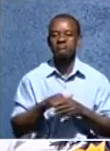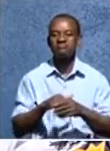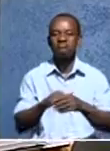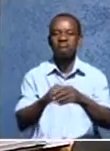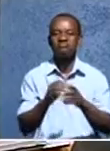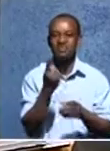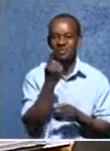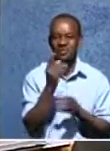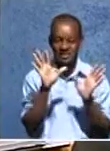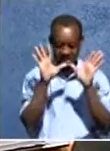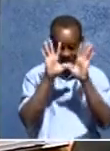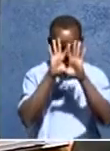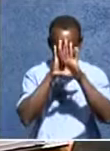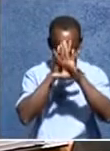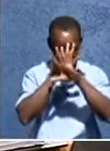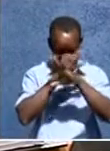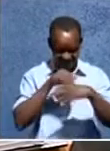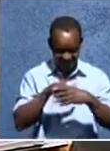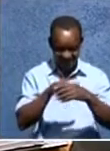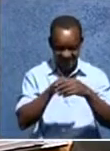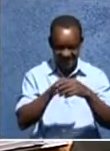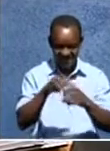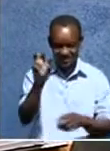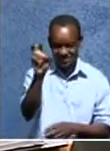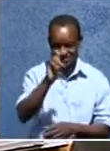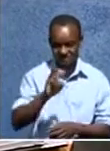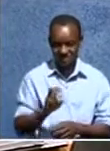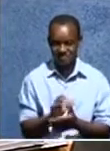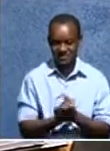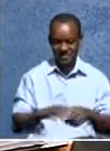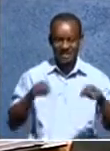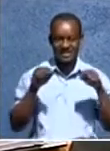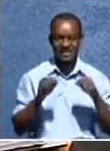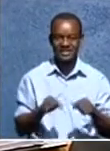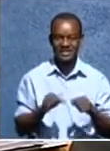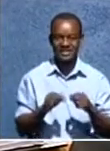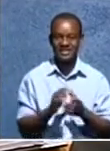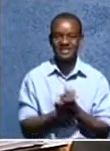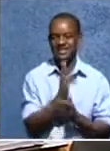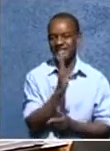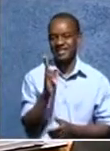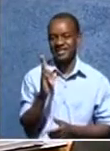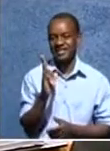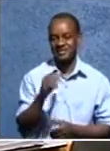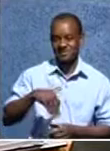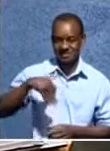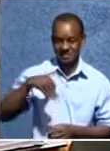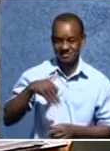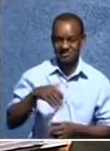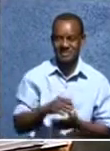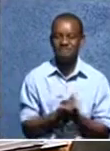spend a one night en route to Swakopmund, basically. Here we have the Namibian operators that are registered with Namibia Tourism